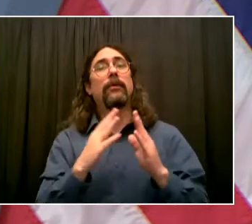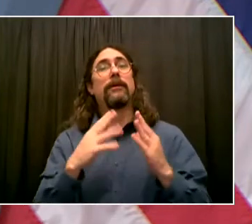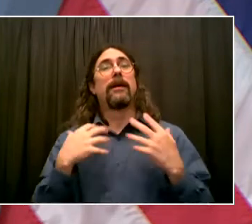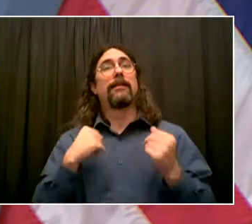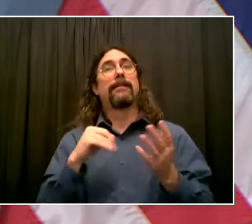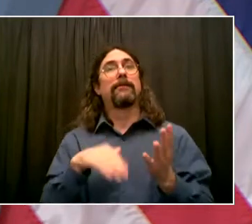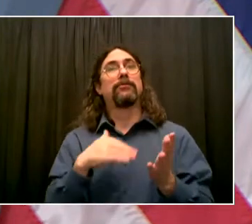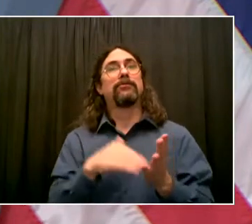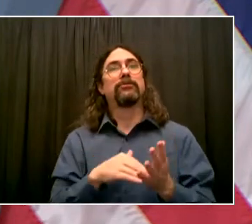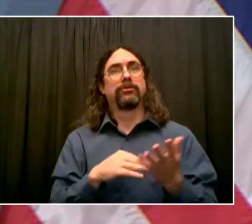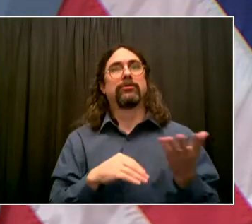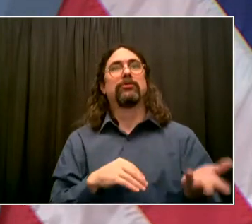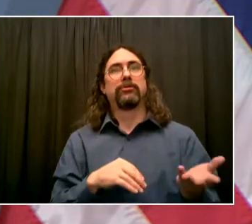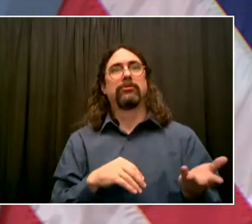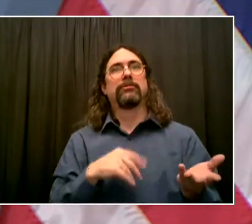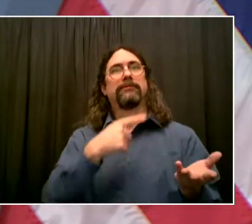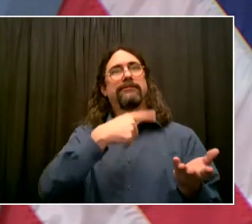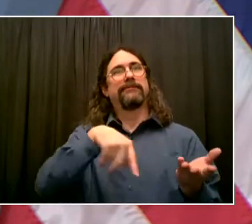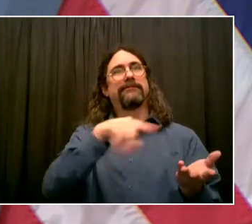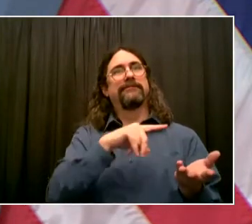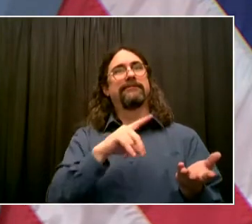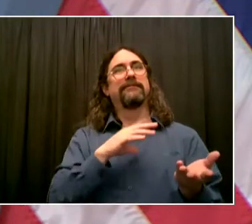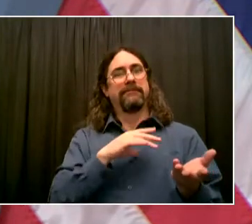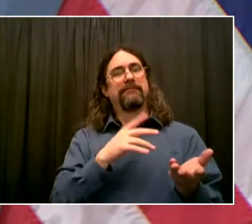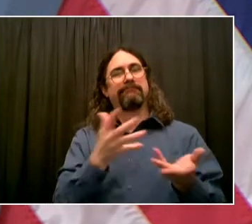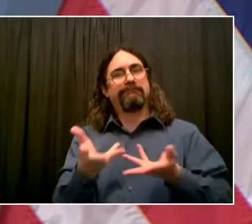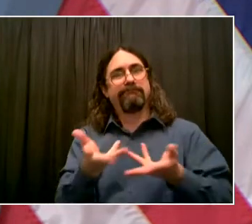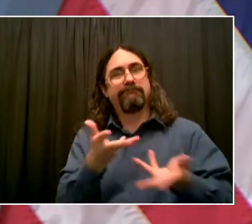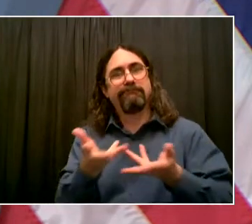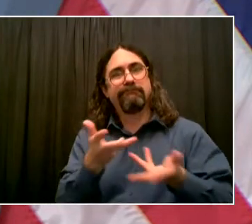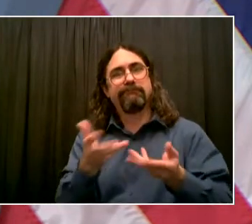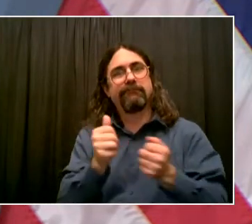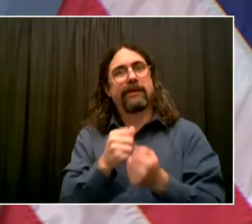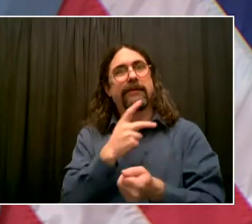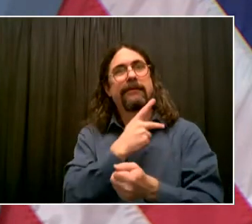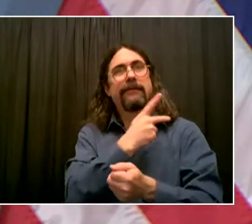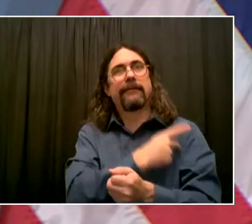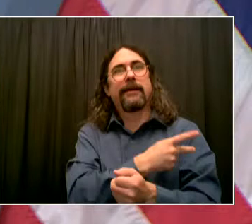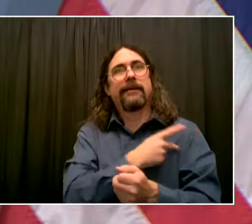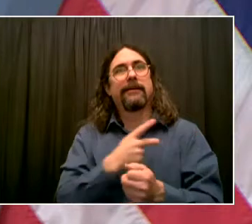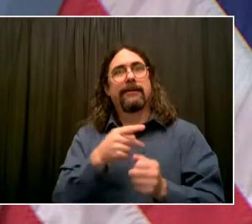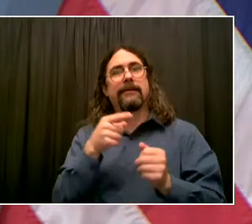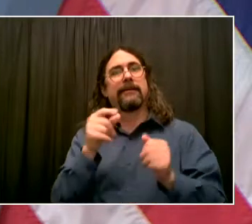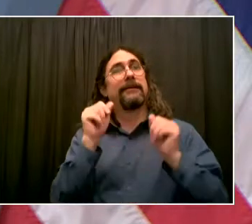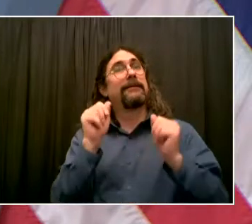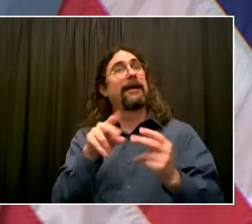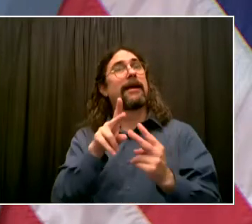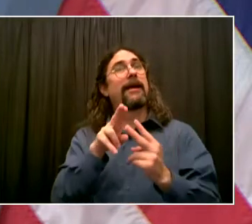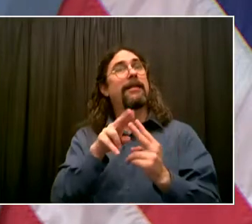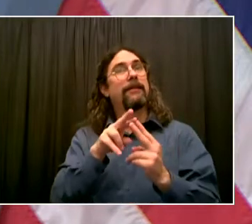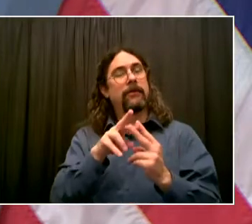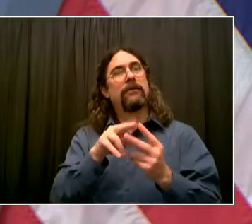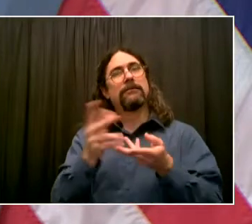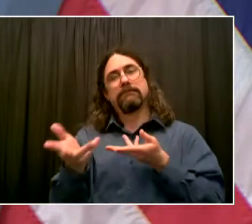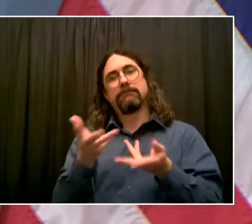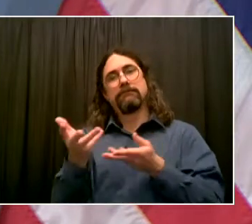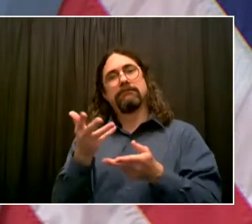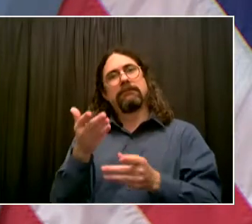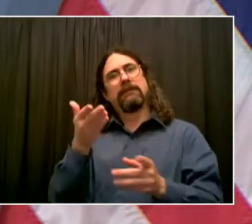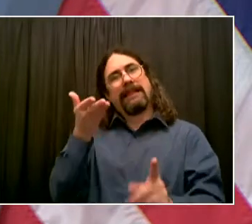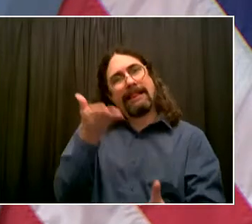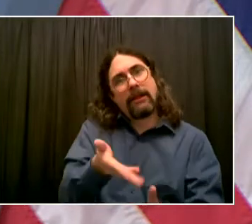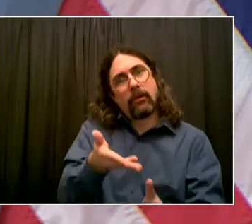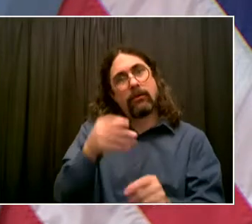or easily to make an appointment at one of the city sites. So as part of our push to engage clinicians, including